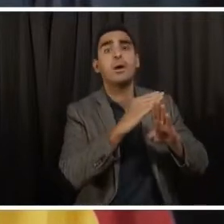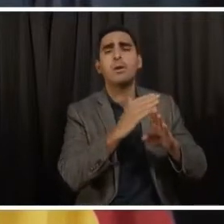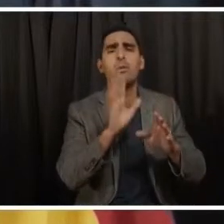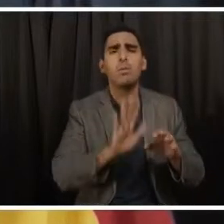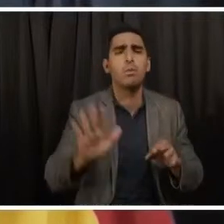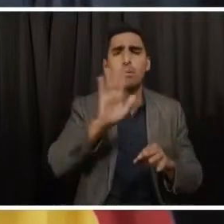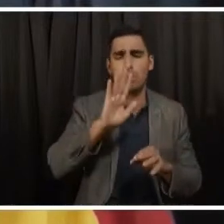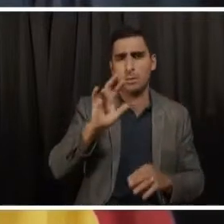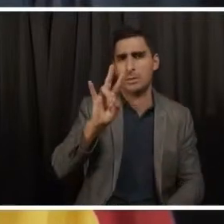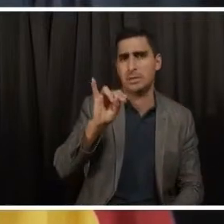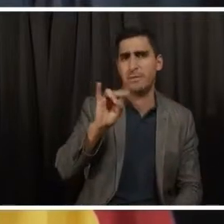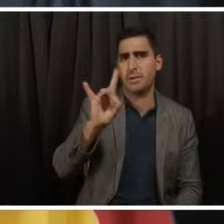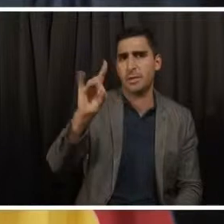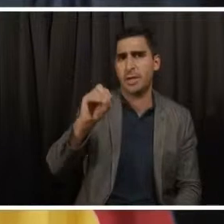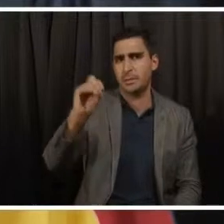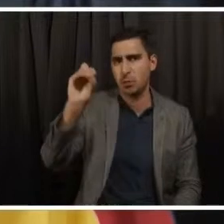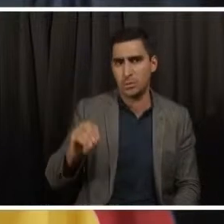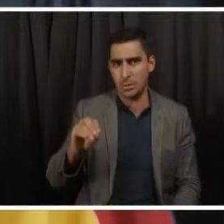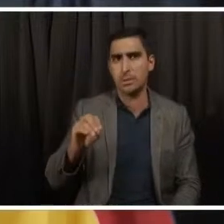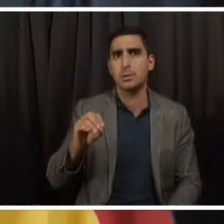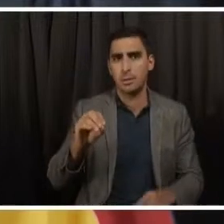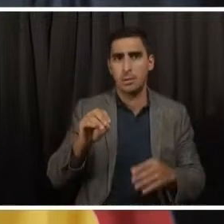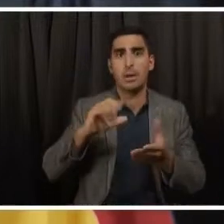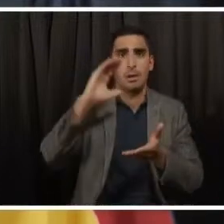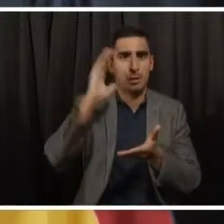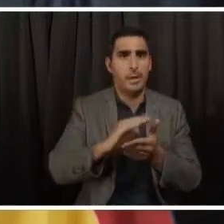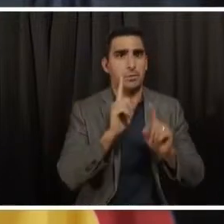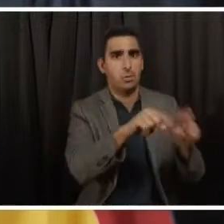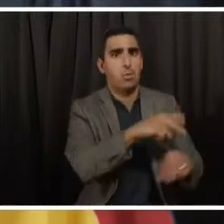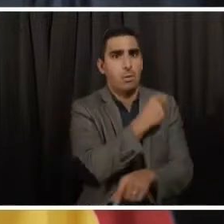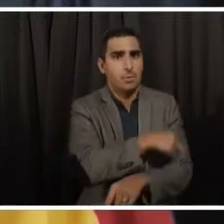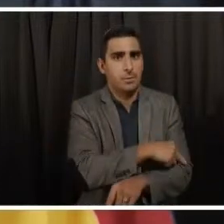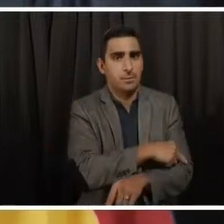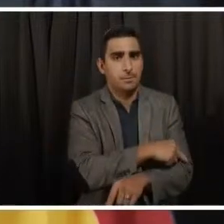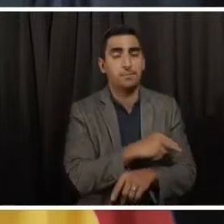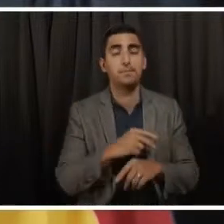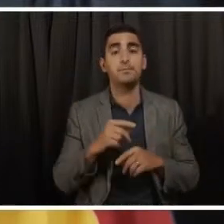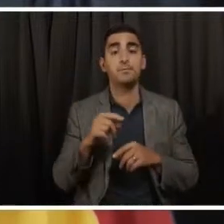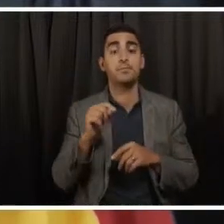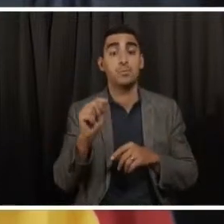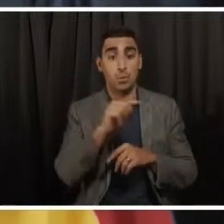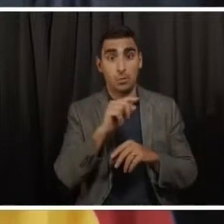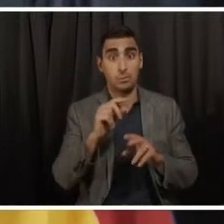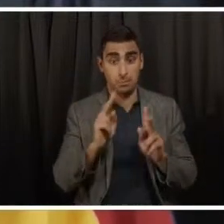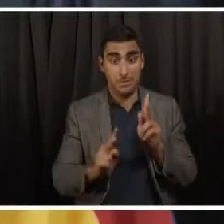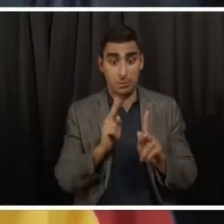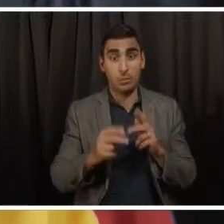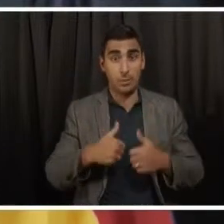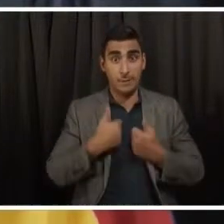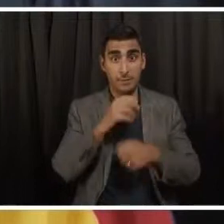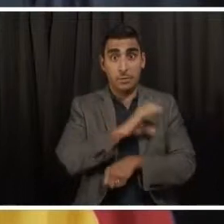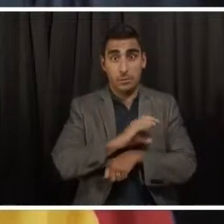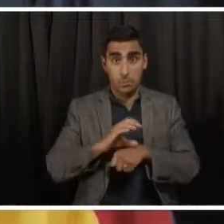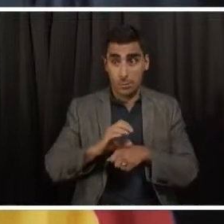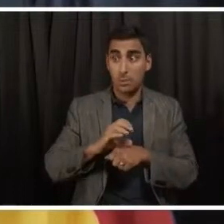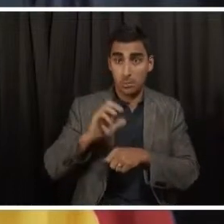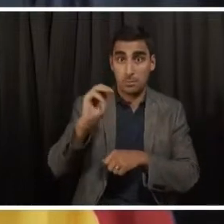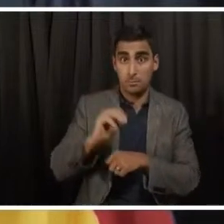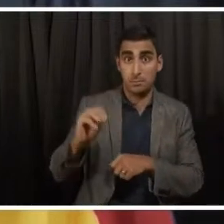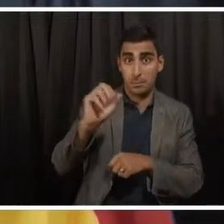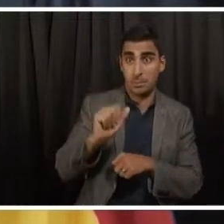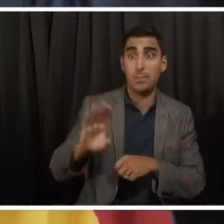80% decrease in risk of hospitalization. So we certainly believe that for those Coloradans that are receiving monoclonal antibodies, that they are seeing